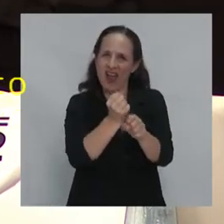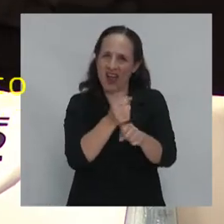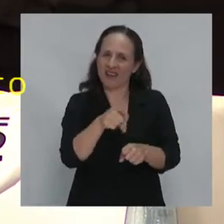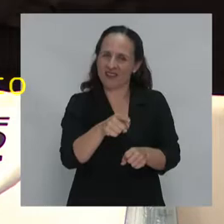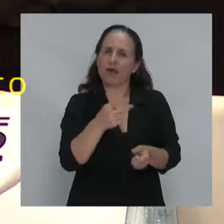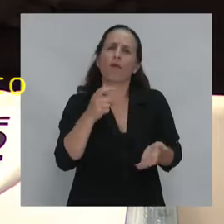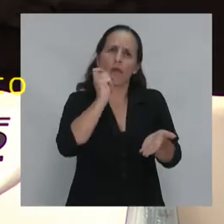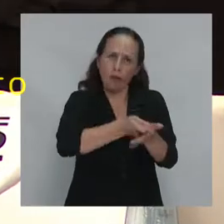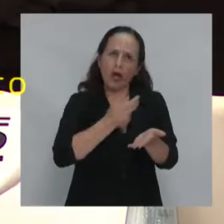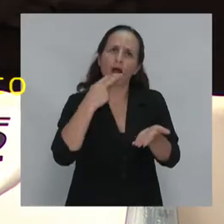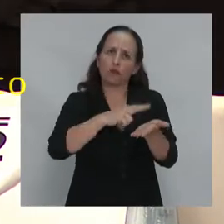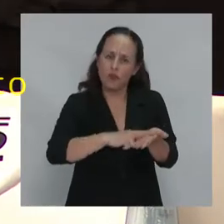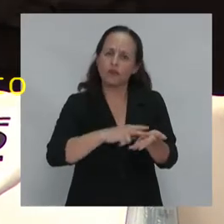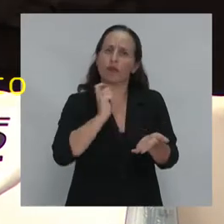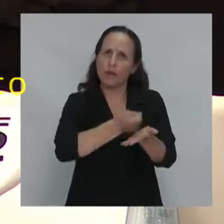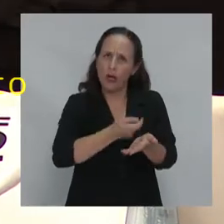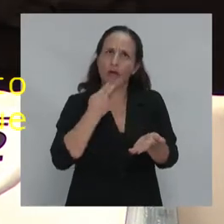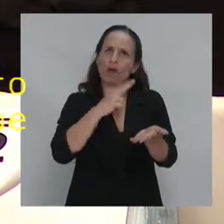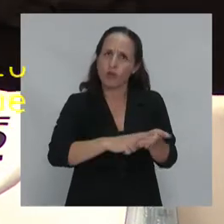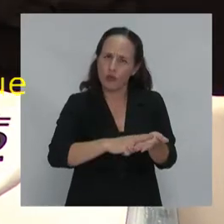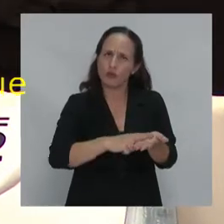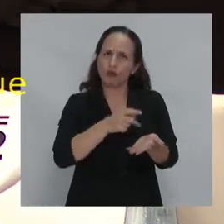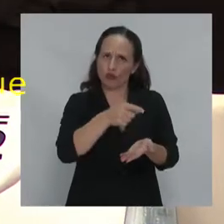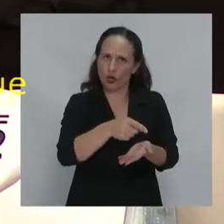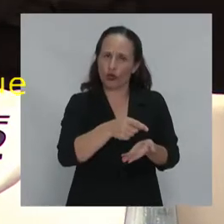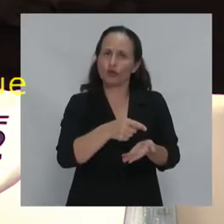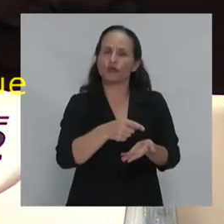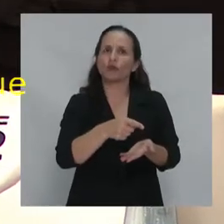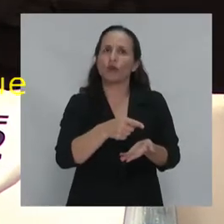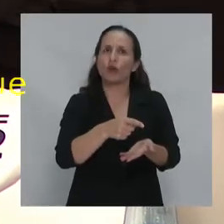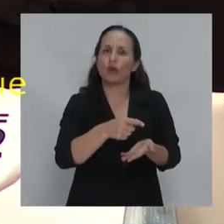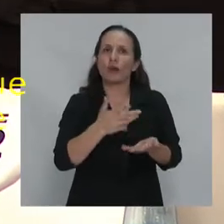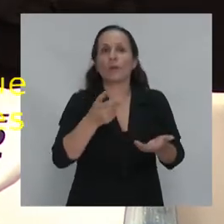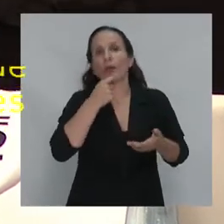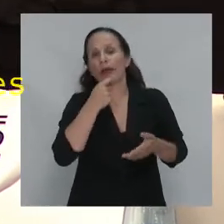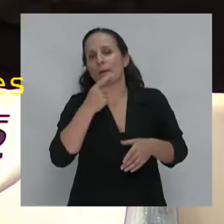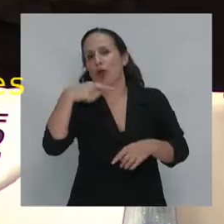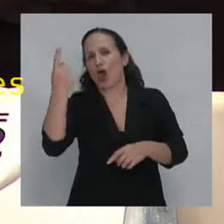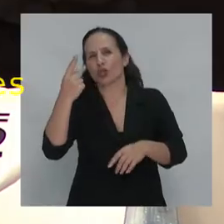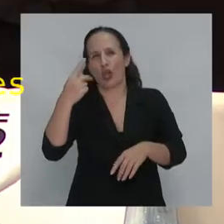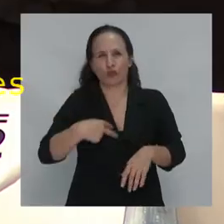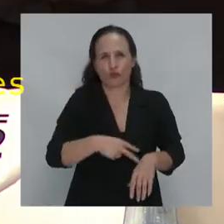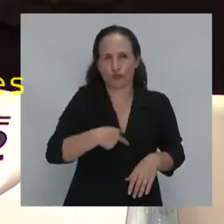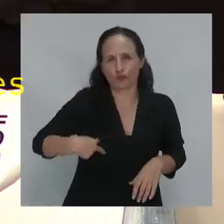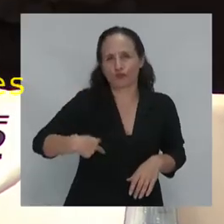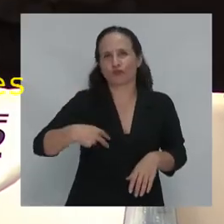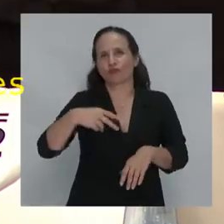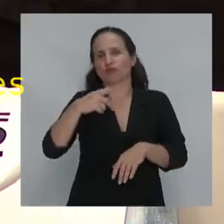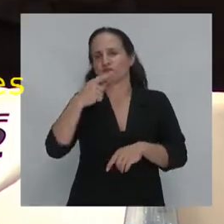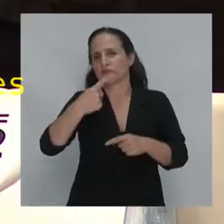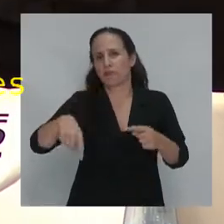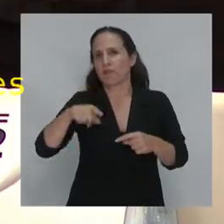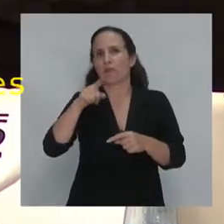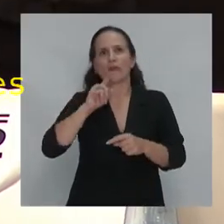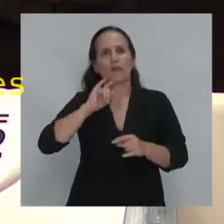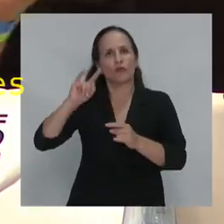education in Sweden in United States in England and many other countries so the welfare state is not a burden on capital